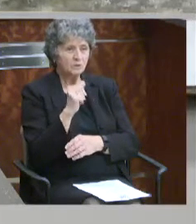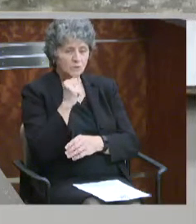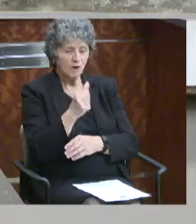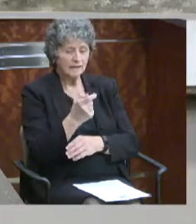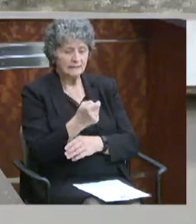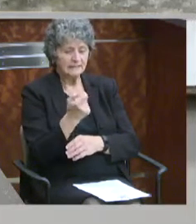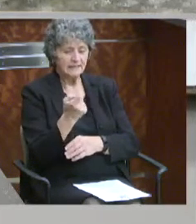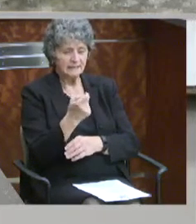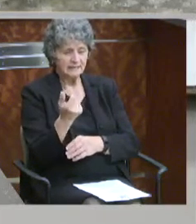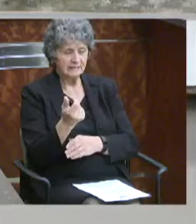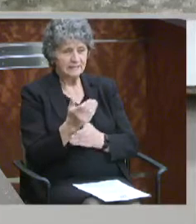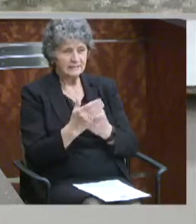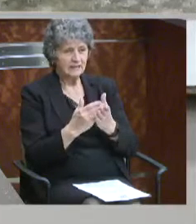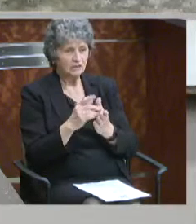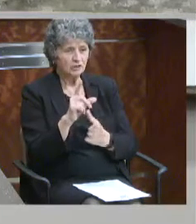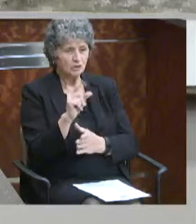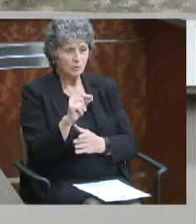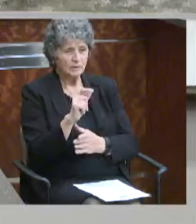Section